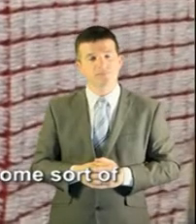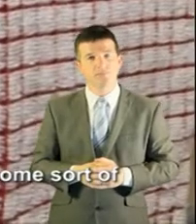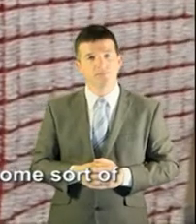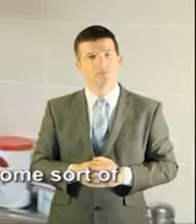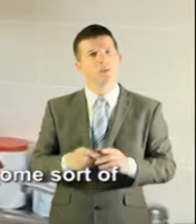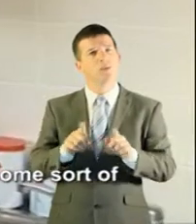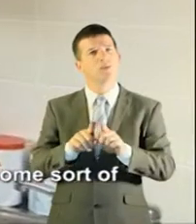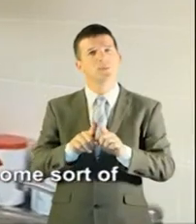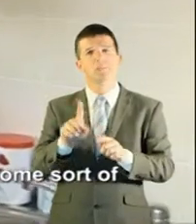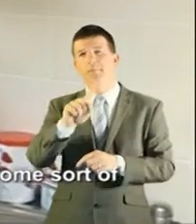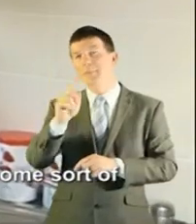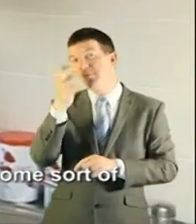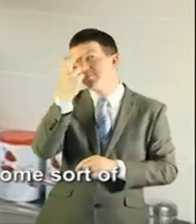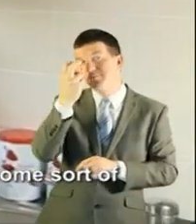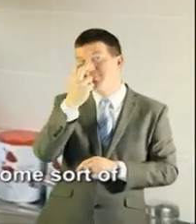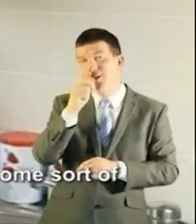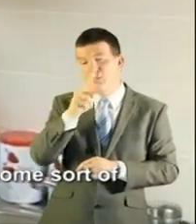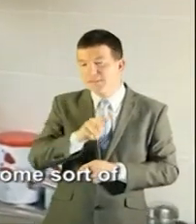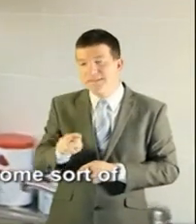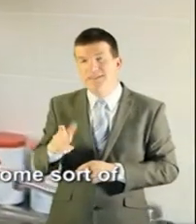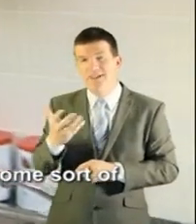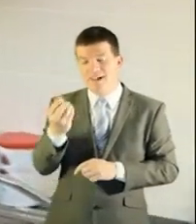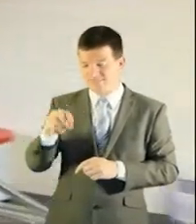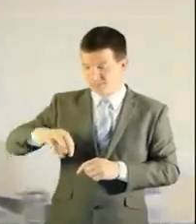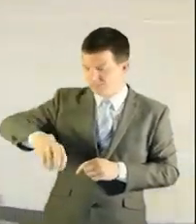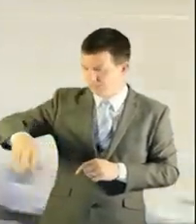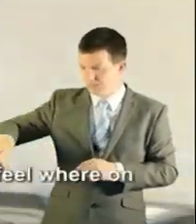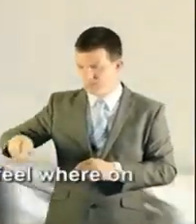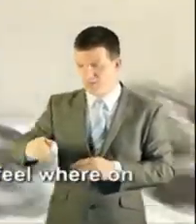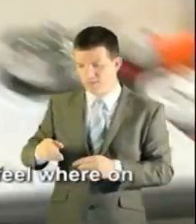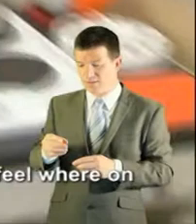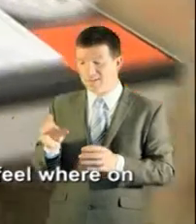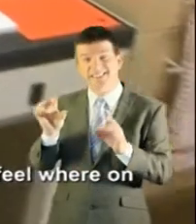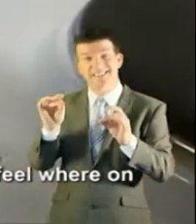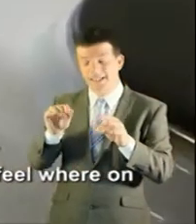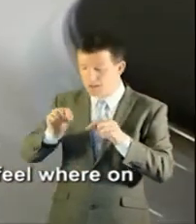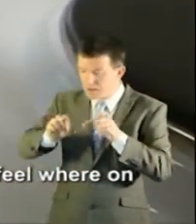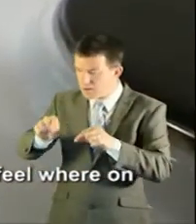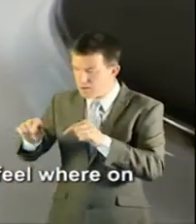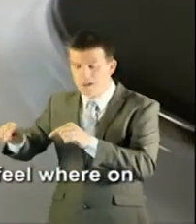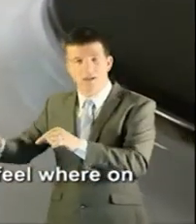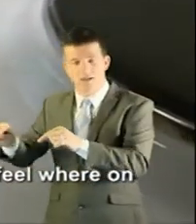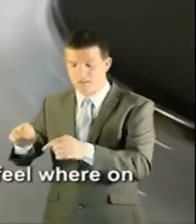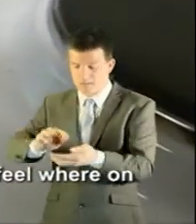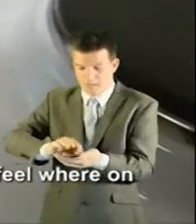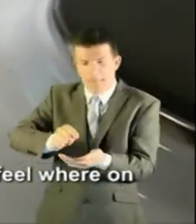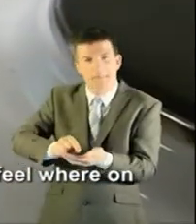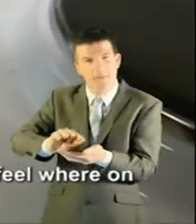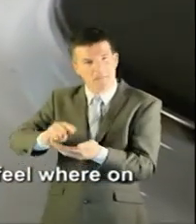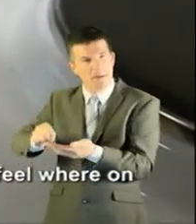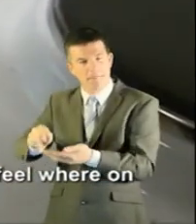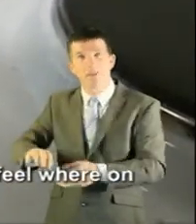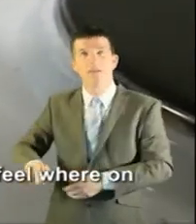set up for people that may have some sort of visual impairment, just by simply adding these to the knob so that they